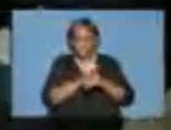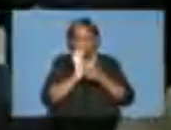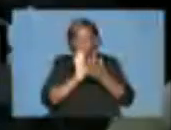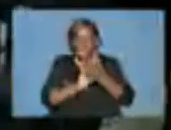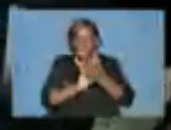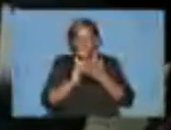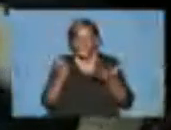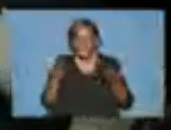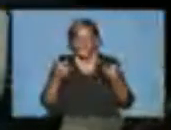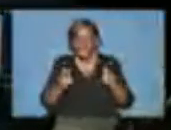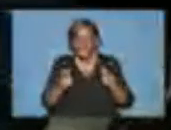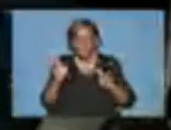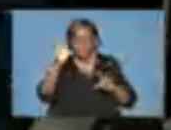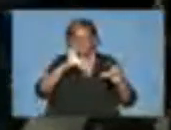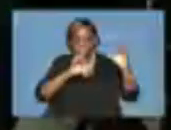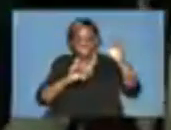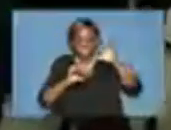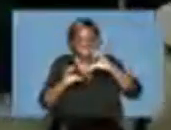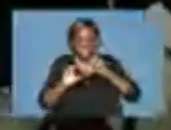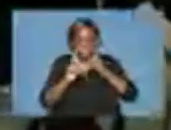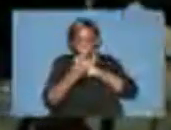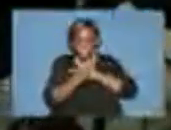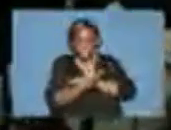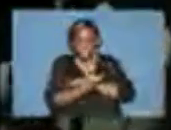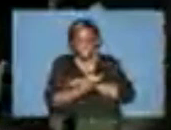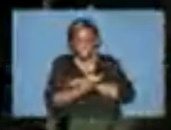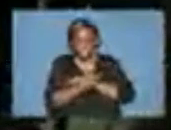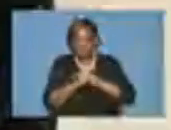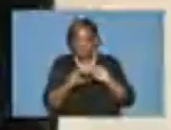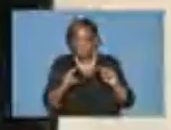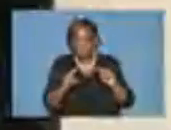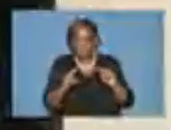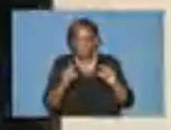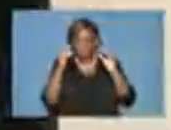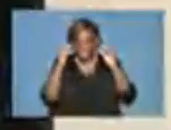climate change through education and information workshops.